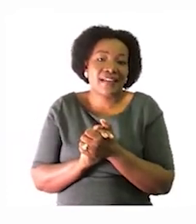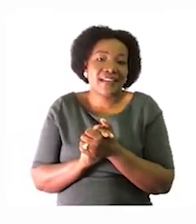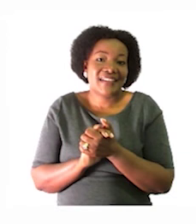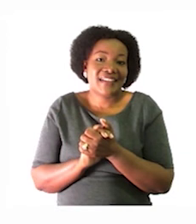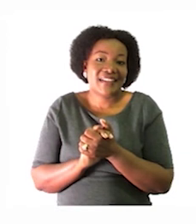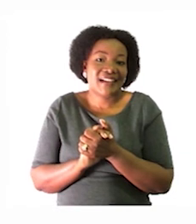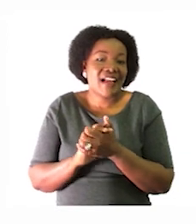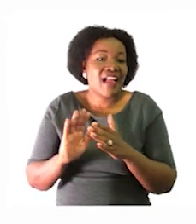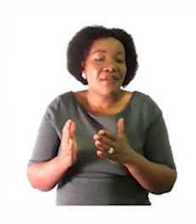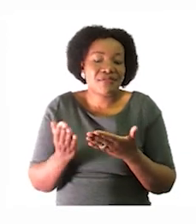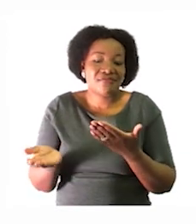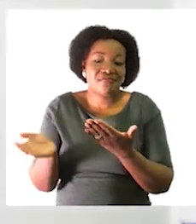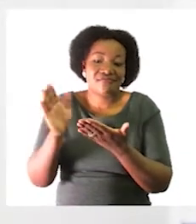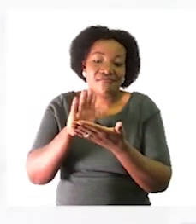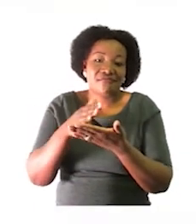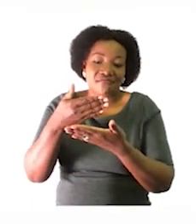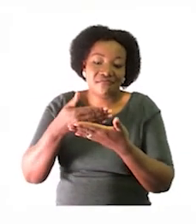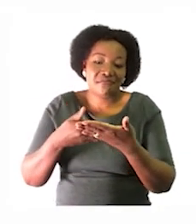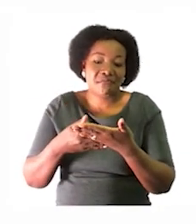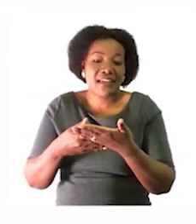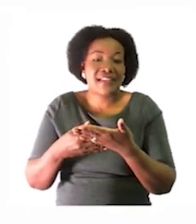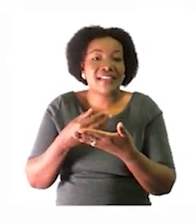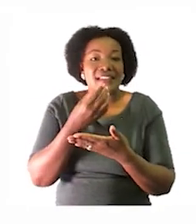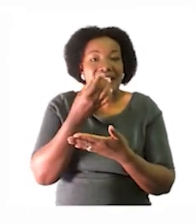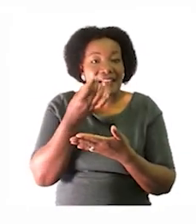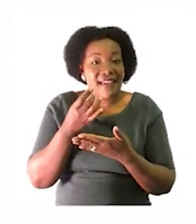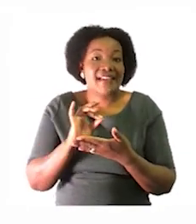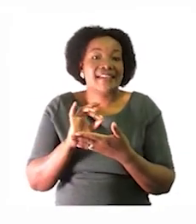I would like for you to turn to page 8.